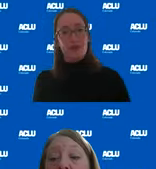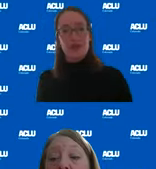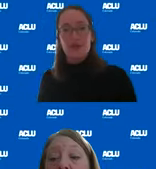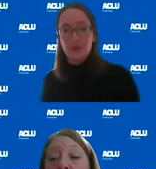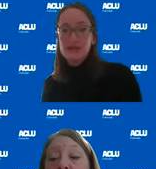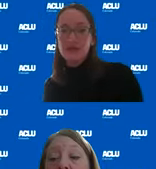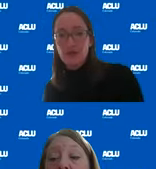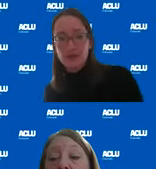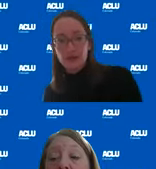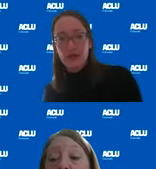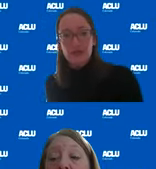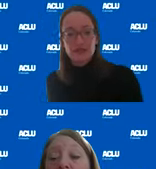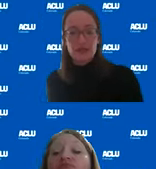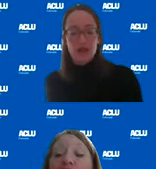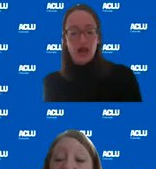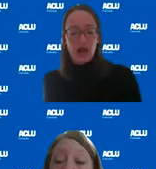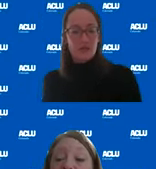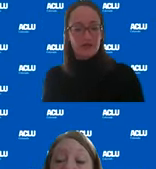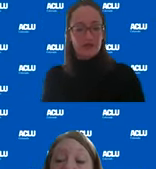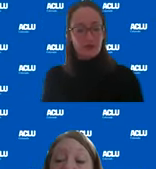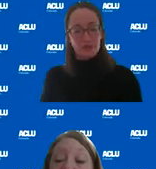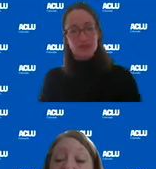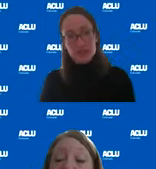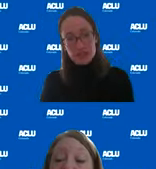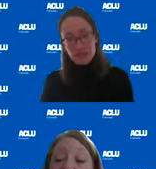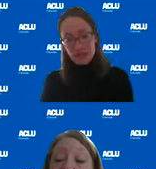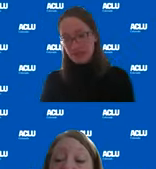suggested $3 billion for elections. And there will be a